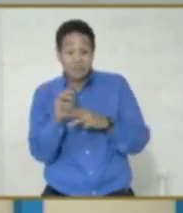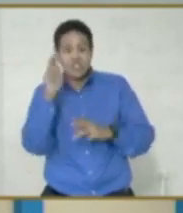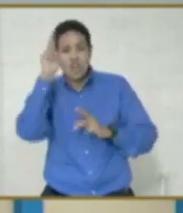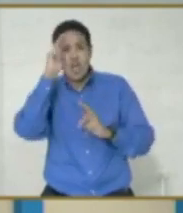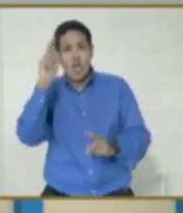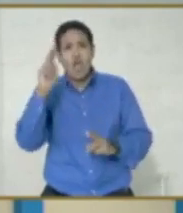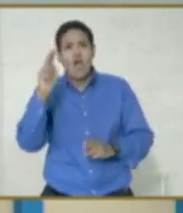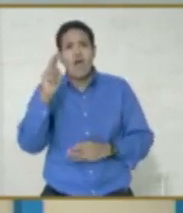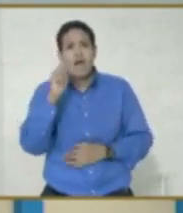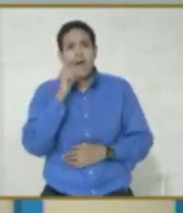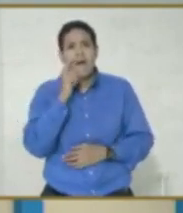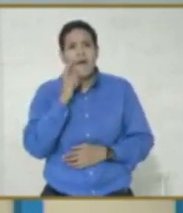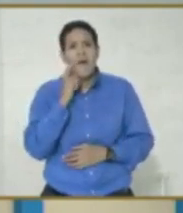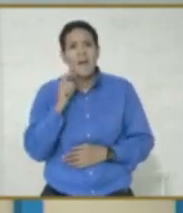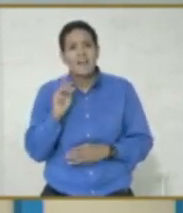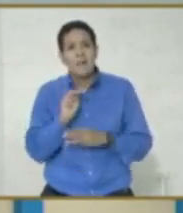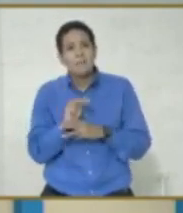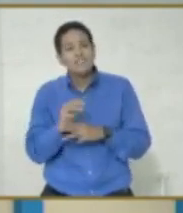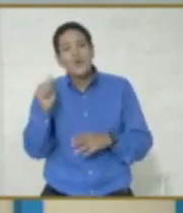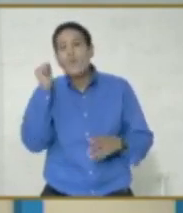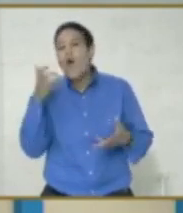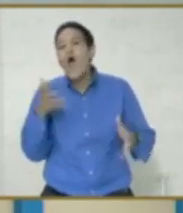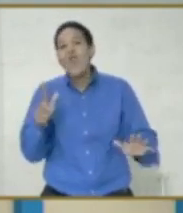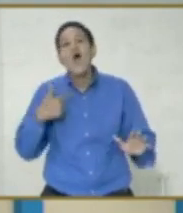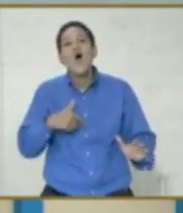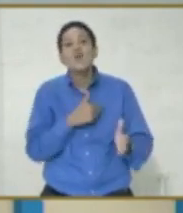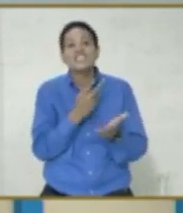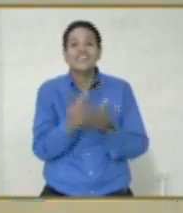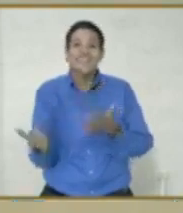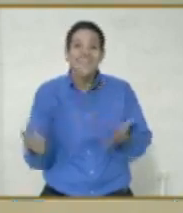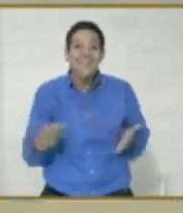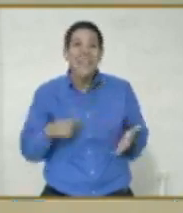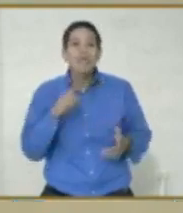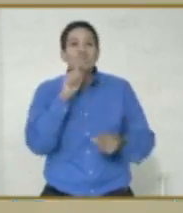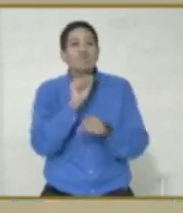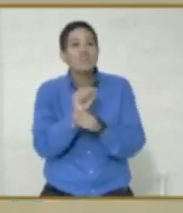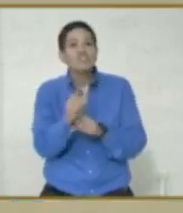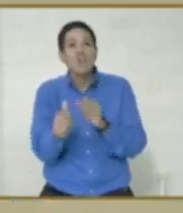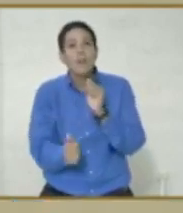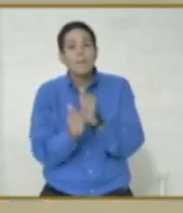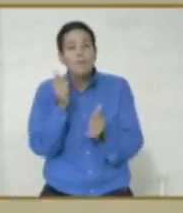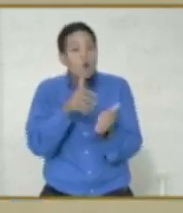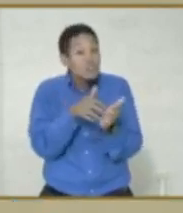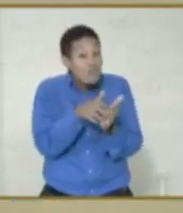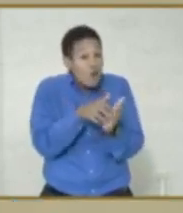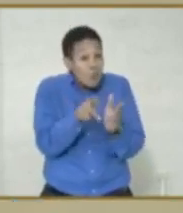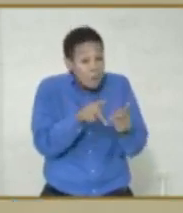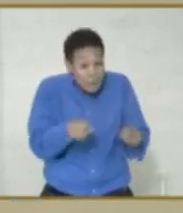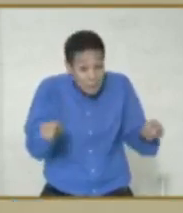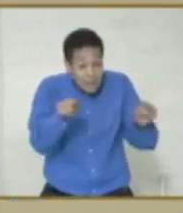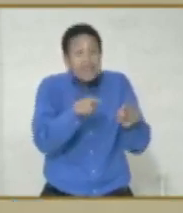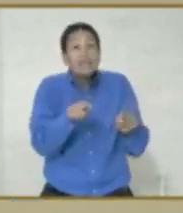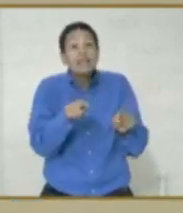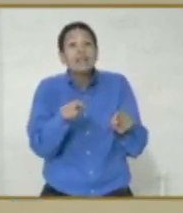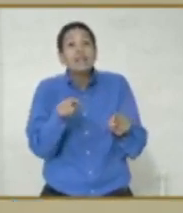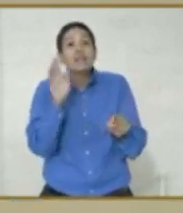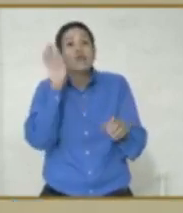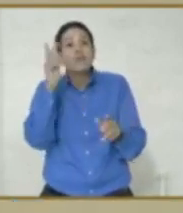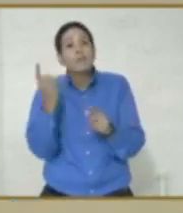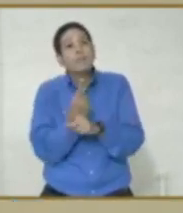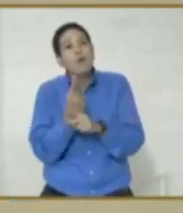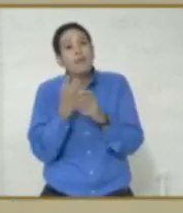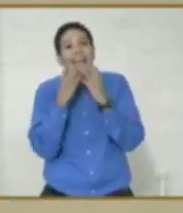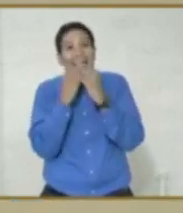Minister, will not allow us to fail. So I'm just saying that rest assured that the most vulnerable persons of whom we speak will be properly cared